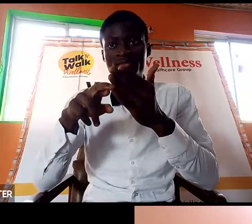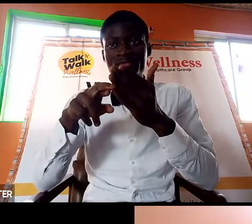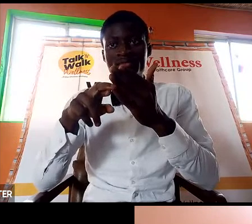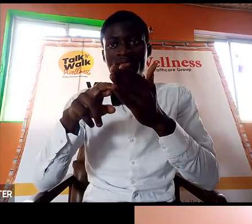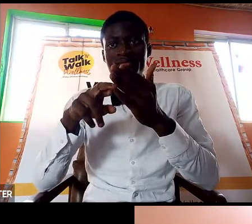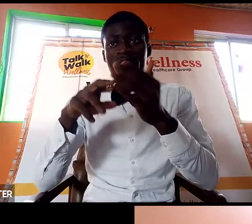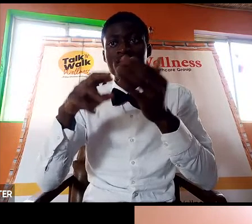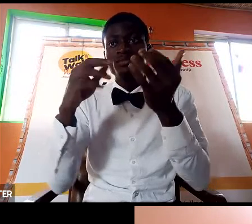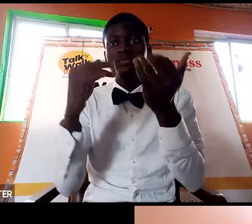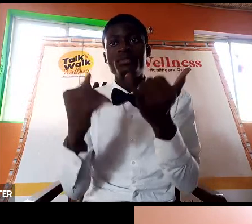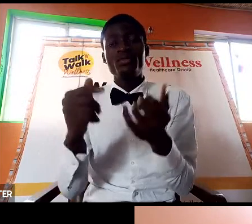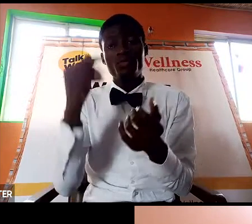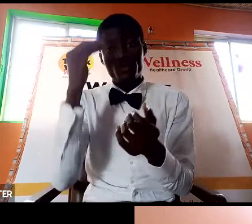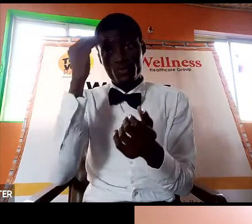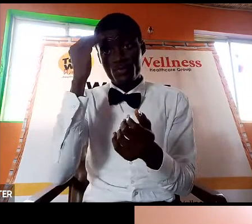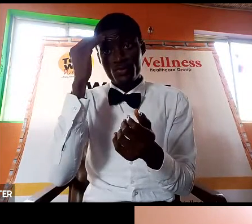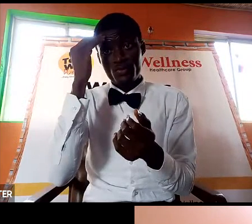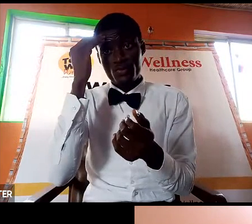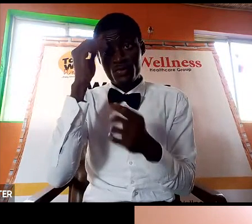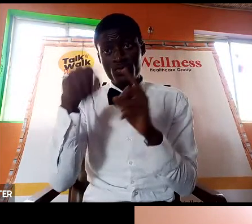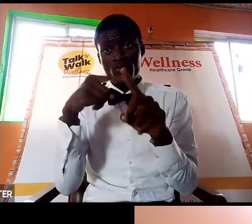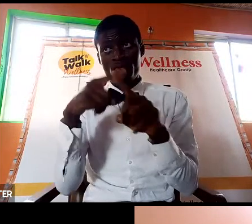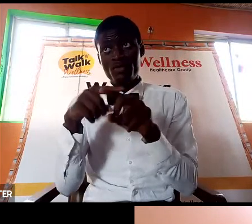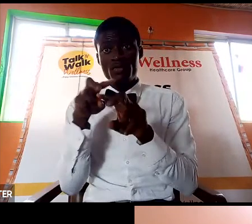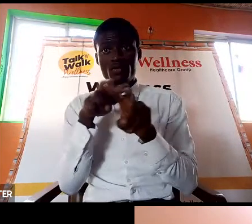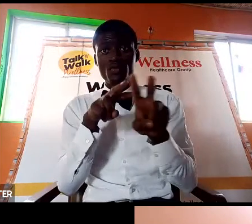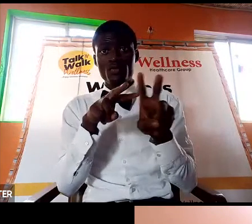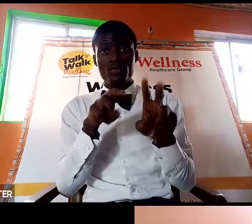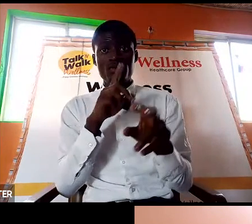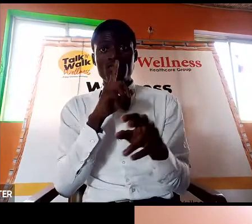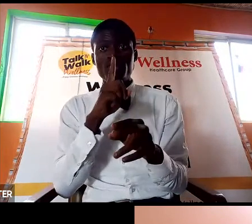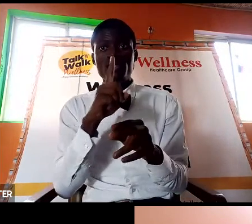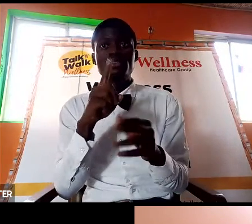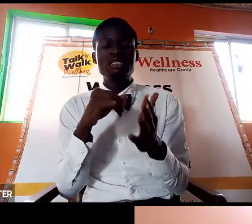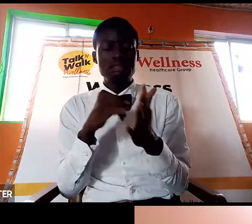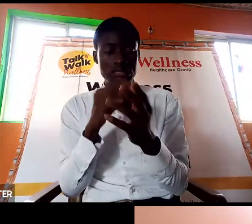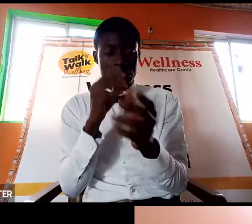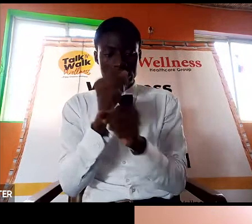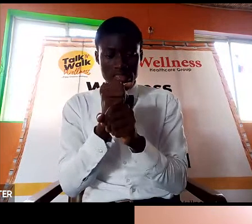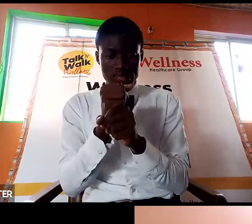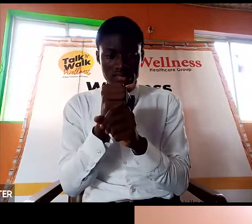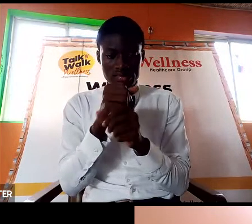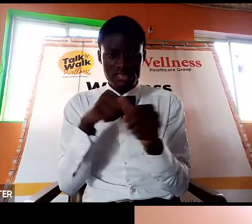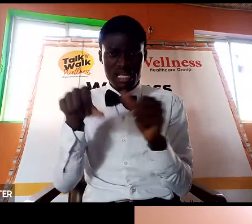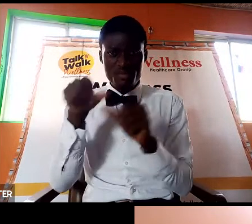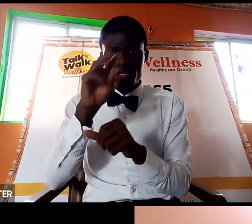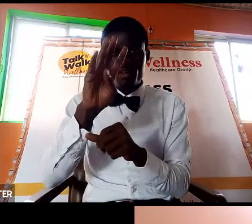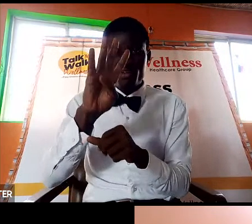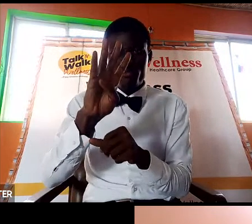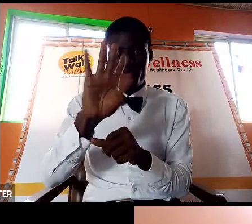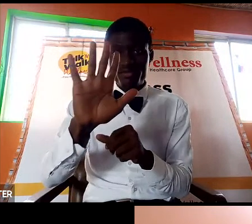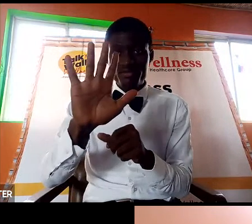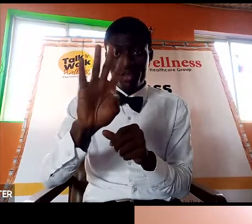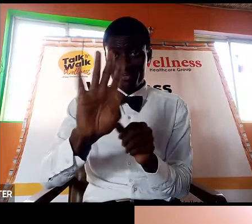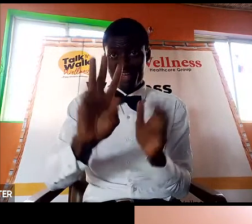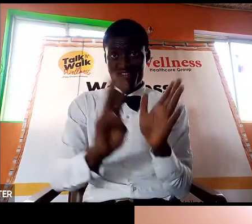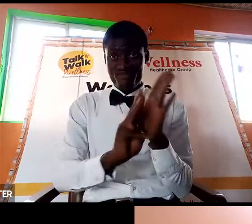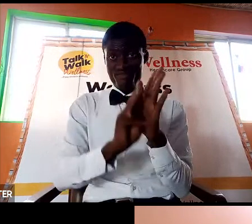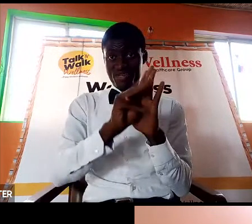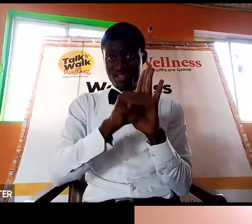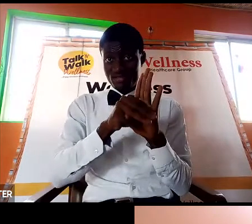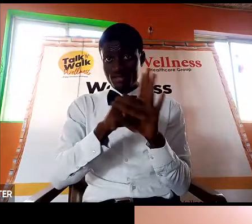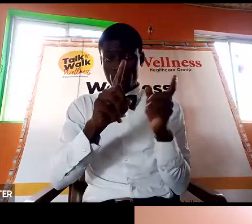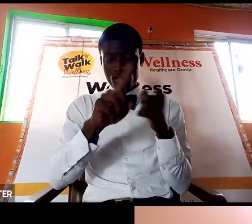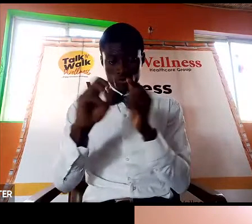When you look at the fact that it takes about 45 minutes to prepare a woman for very good sex, and I think that for